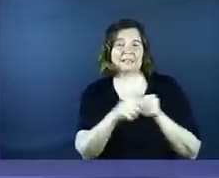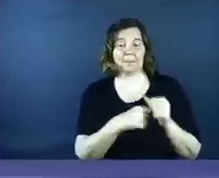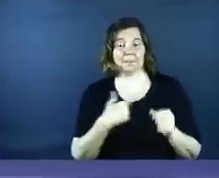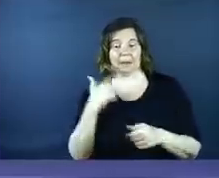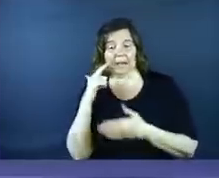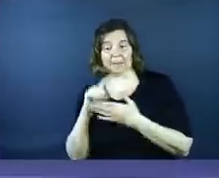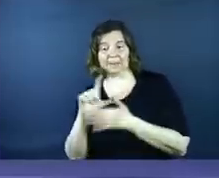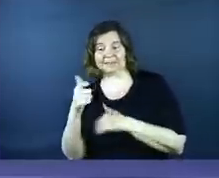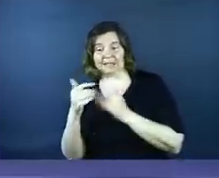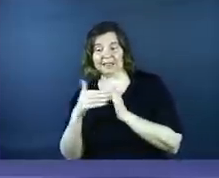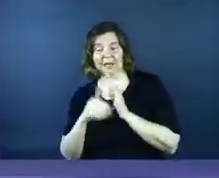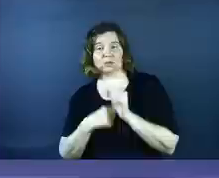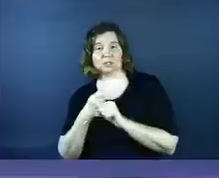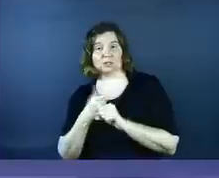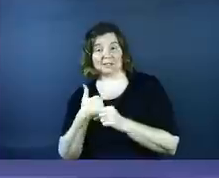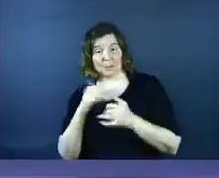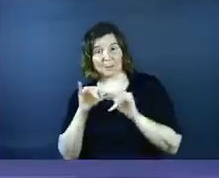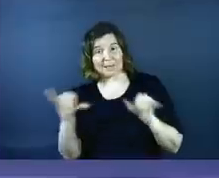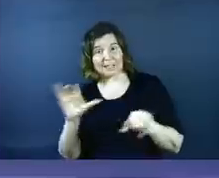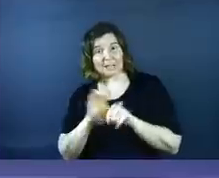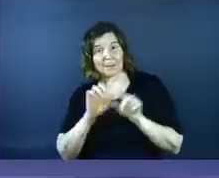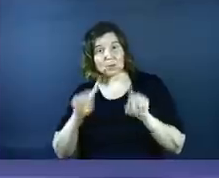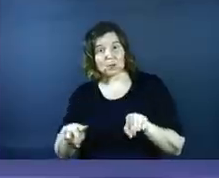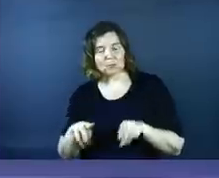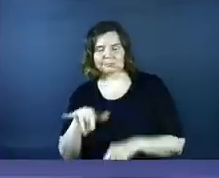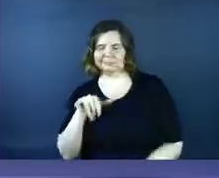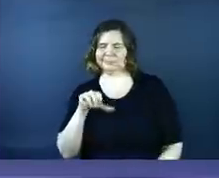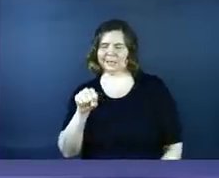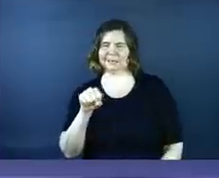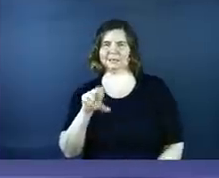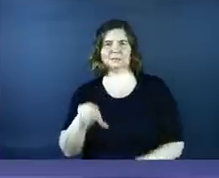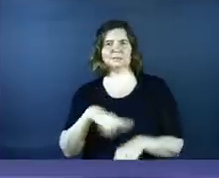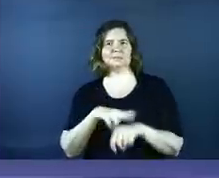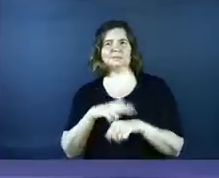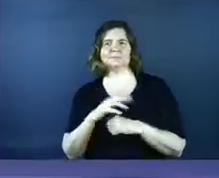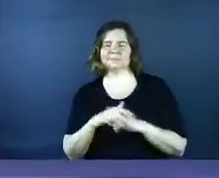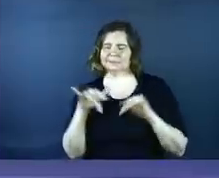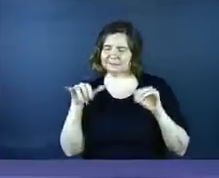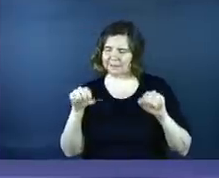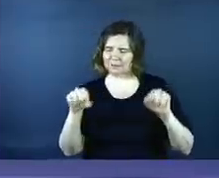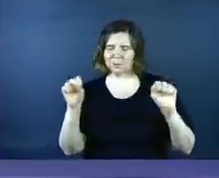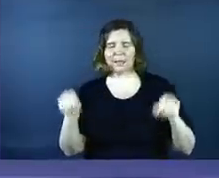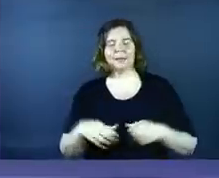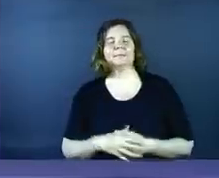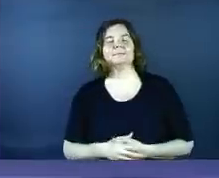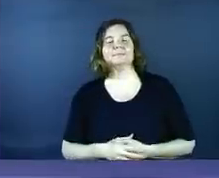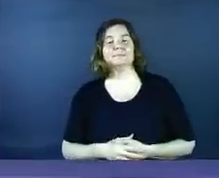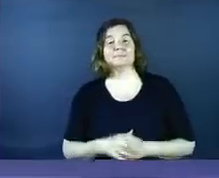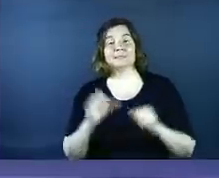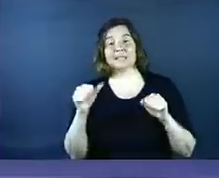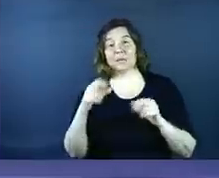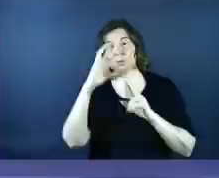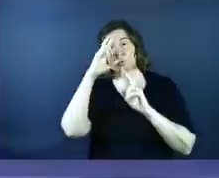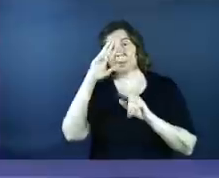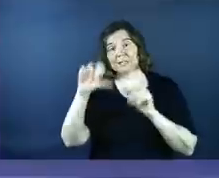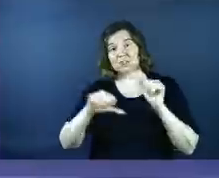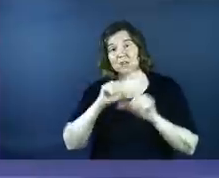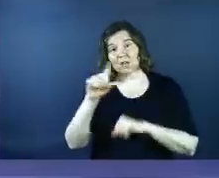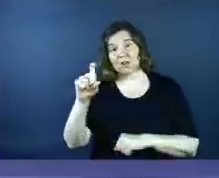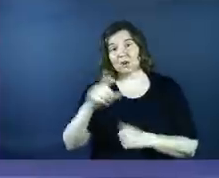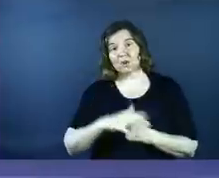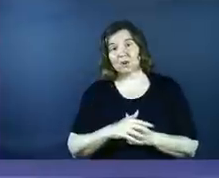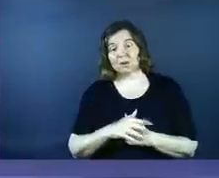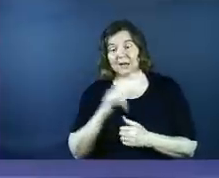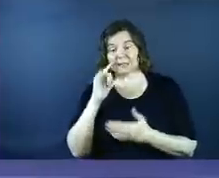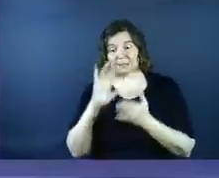it's 10,000 years old? Can we be in the same church? Yes. Yes, we can. Can we respect each other